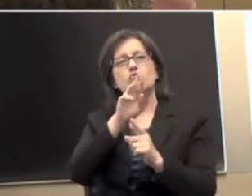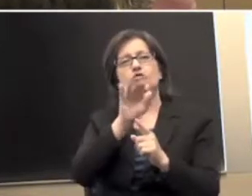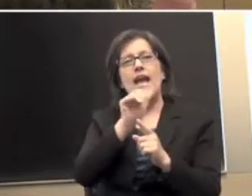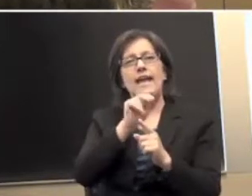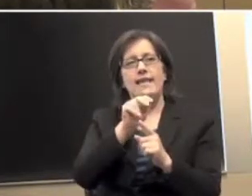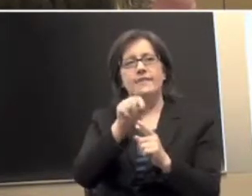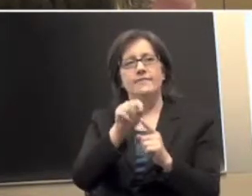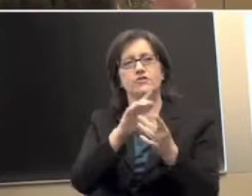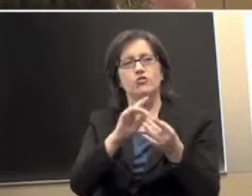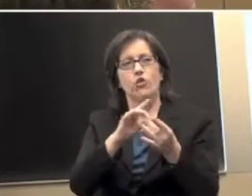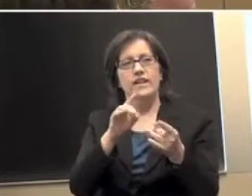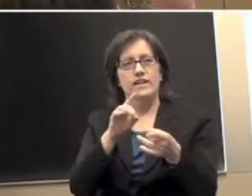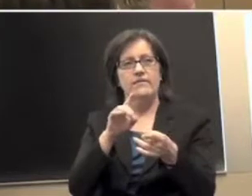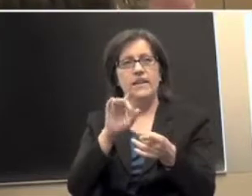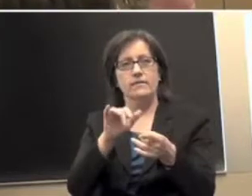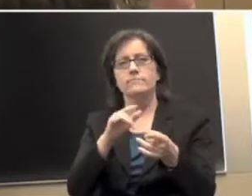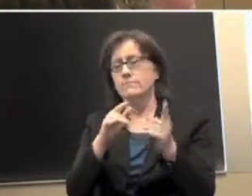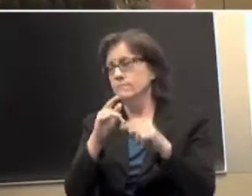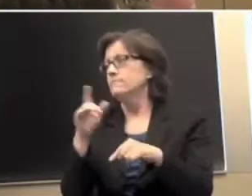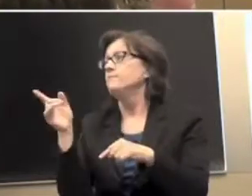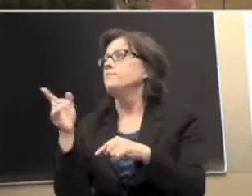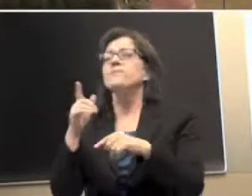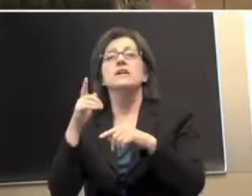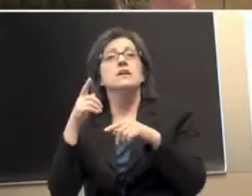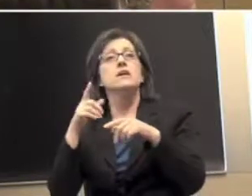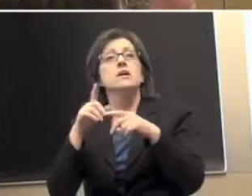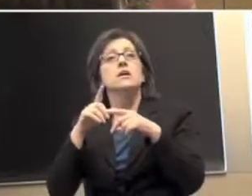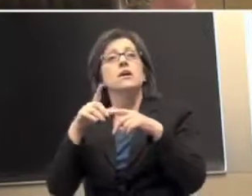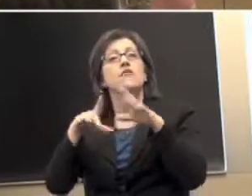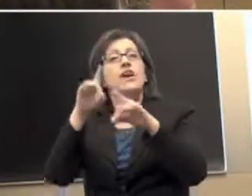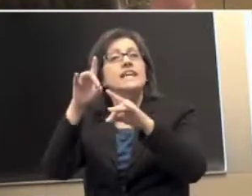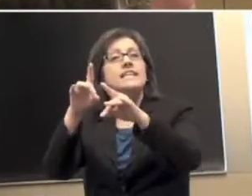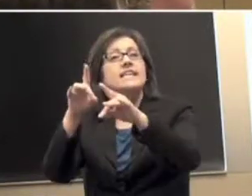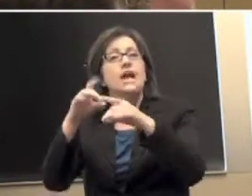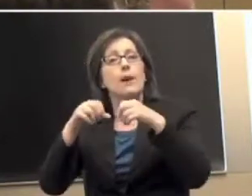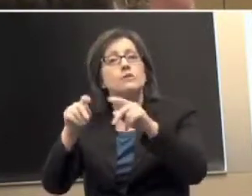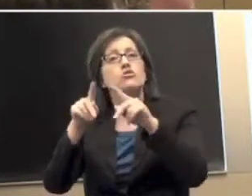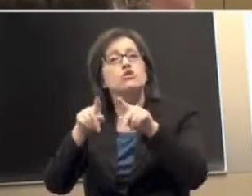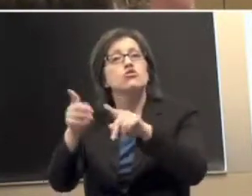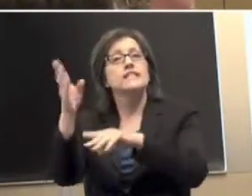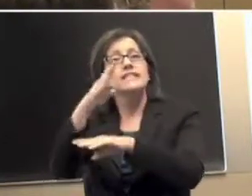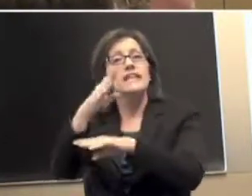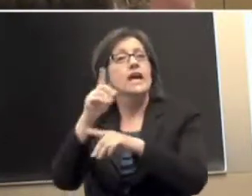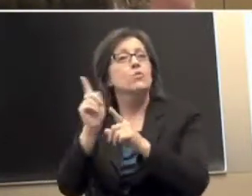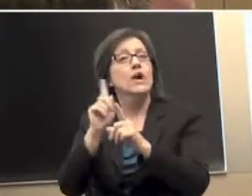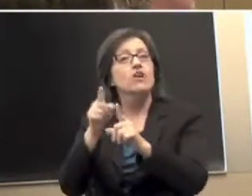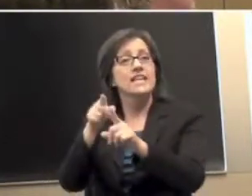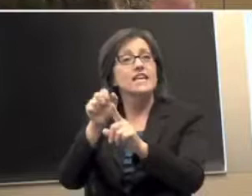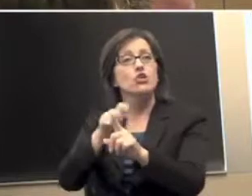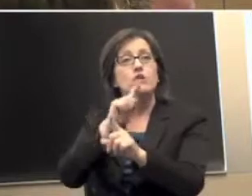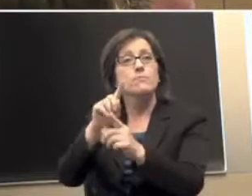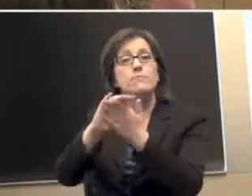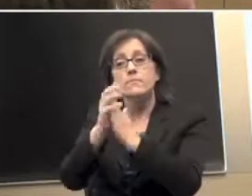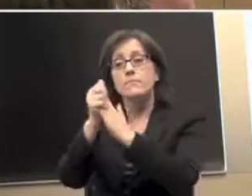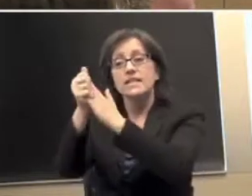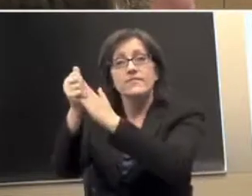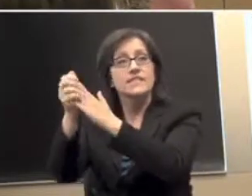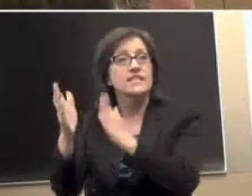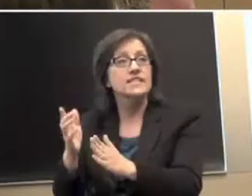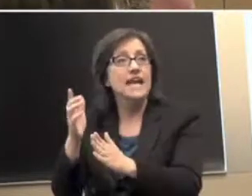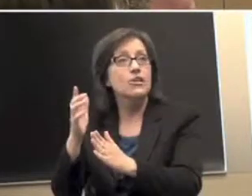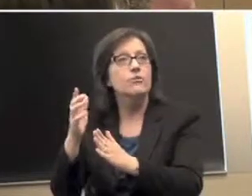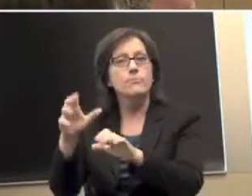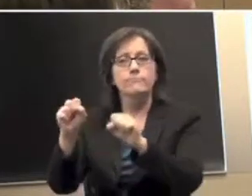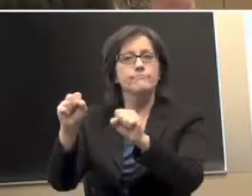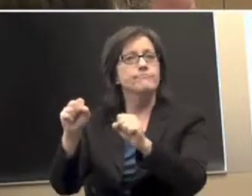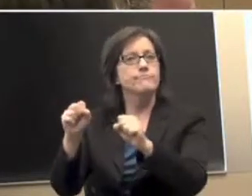and then finding opportunities throughout the day where he can be a facilitator, an educational facilitator, take that leadership role. So one